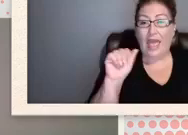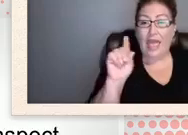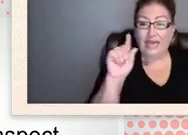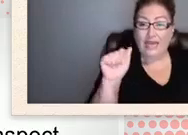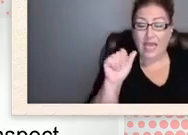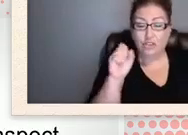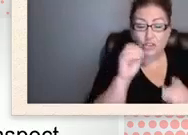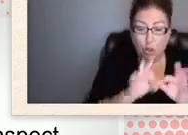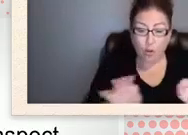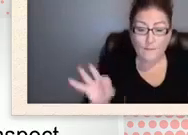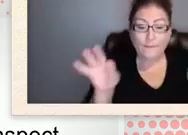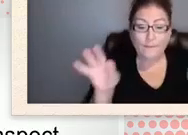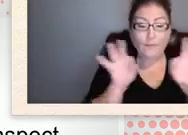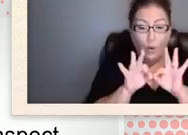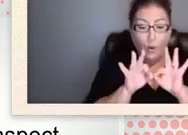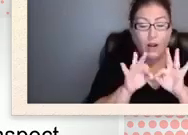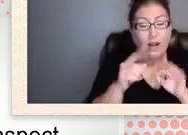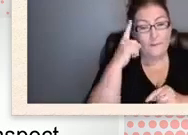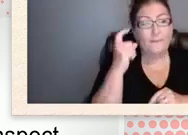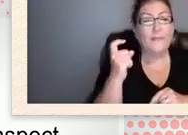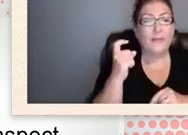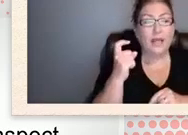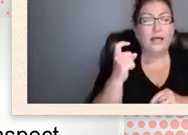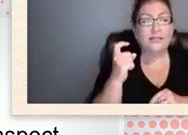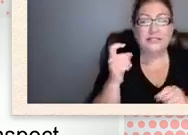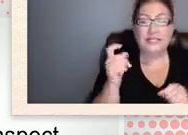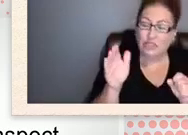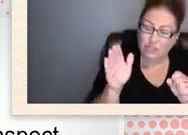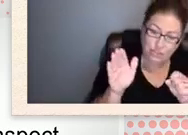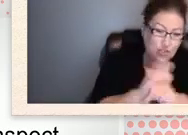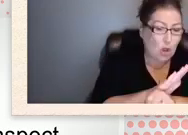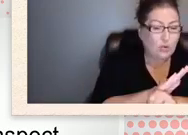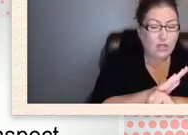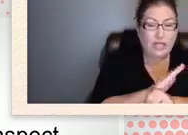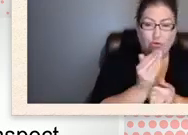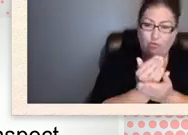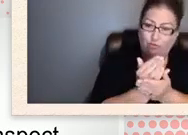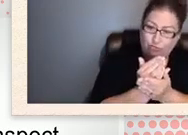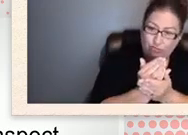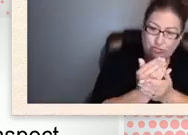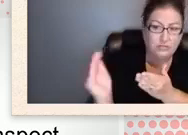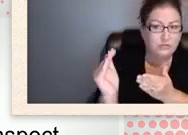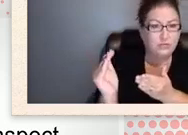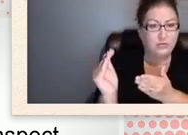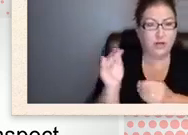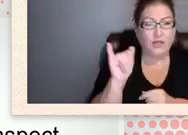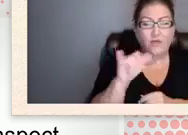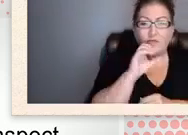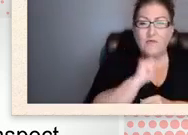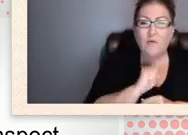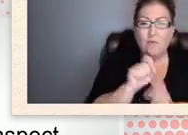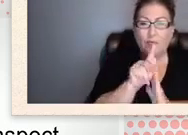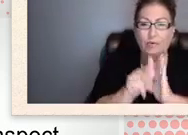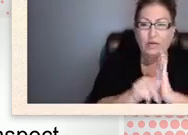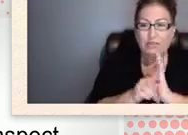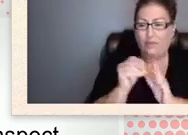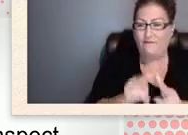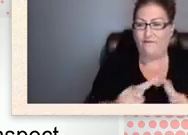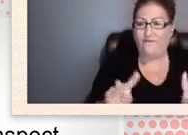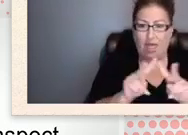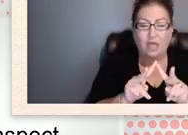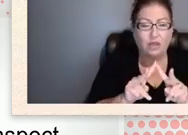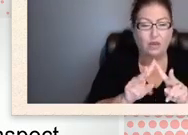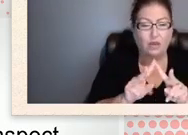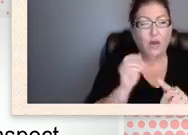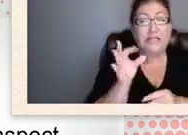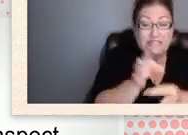important because it totally rejects these old principles and values and substitutes